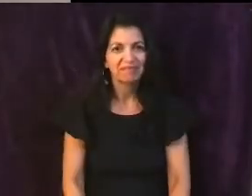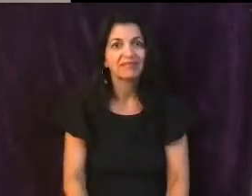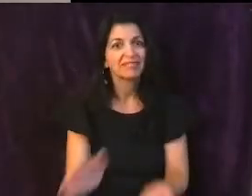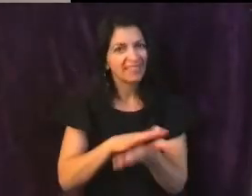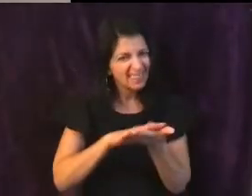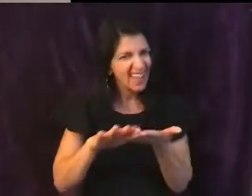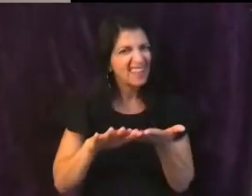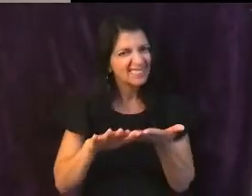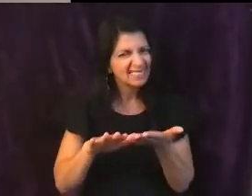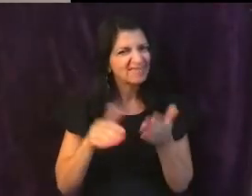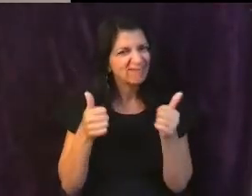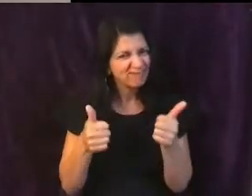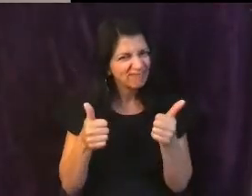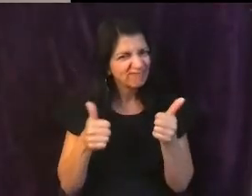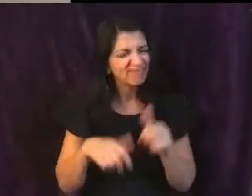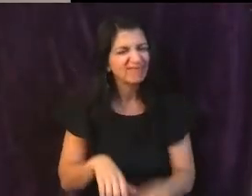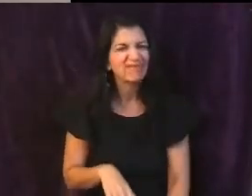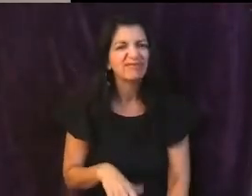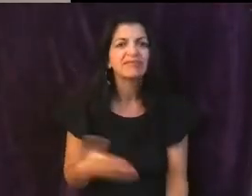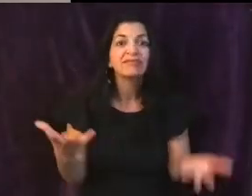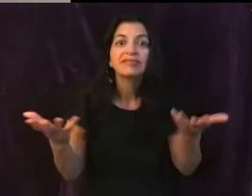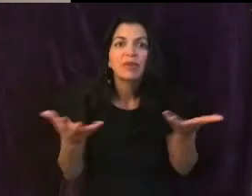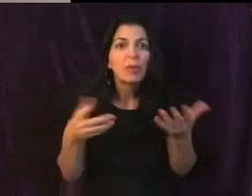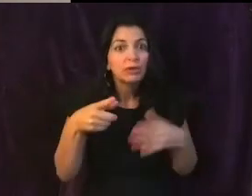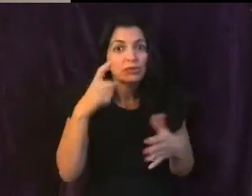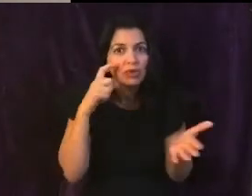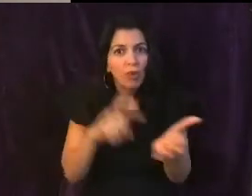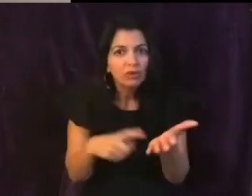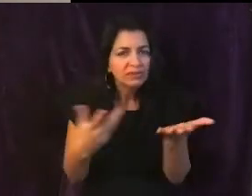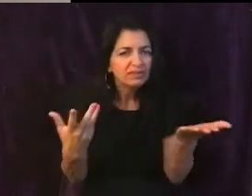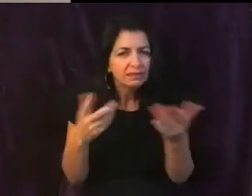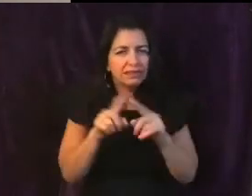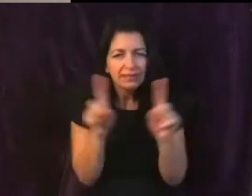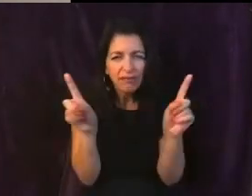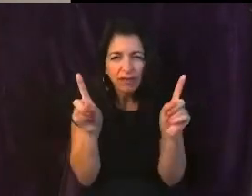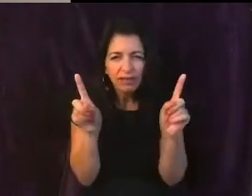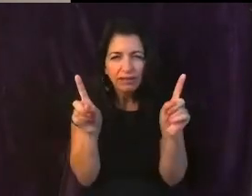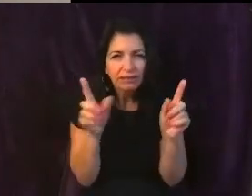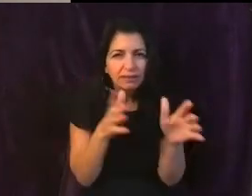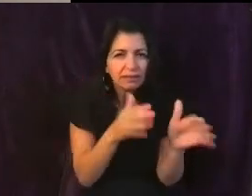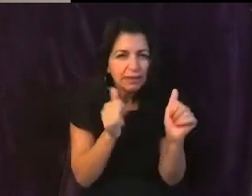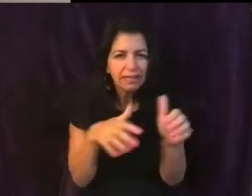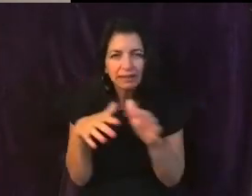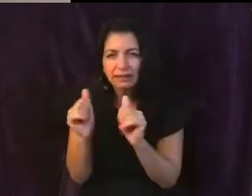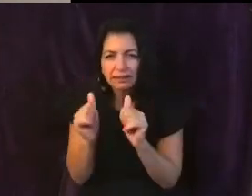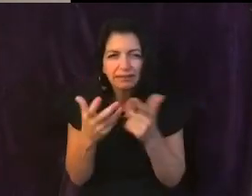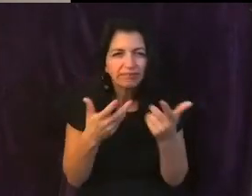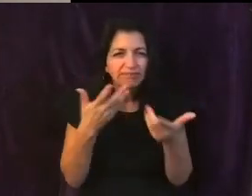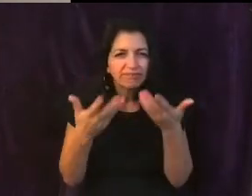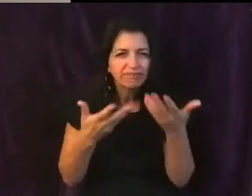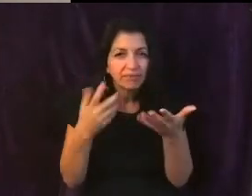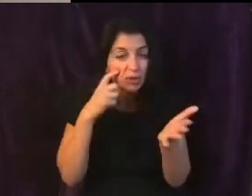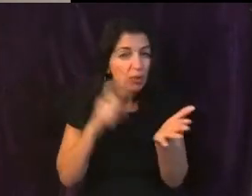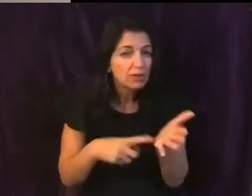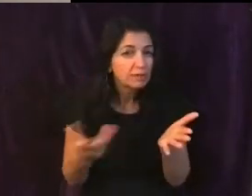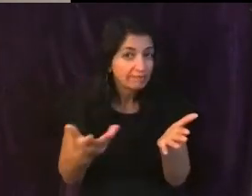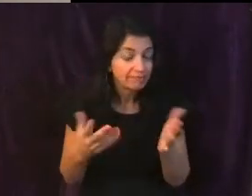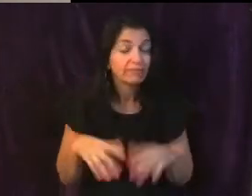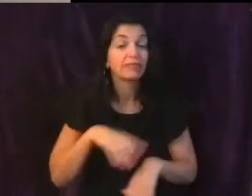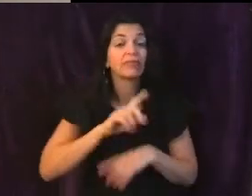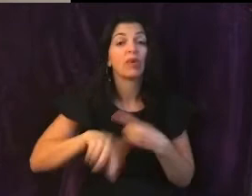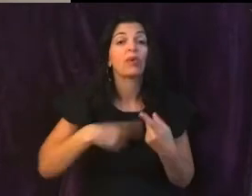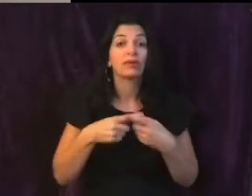Nice! So, what did you notice about the different speeds that we spun? Did you see that as we